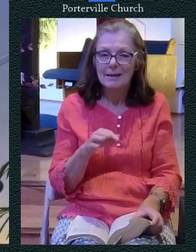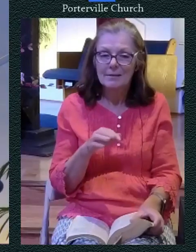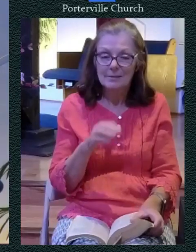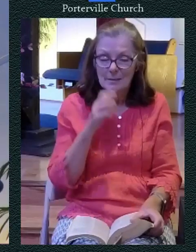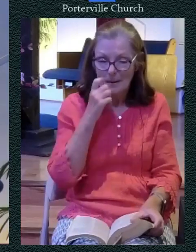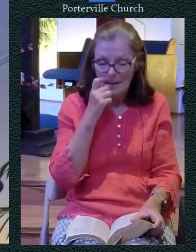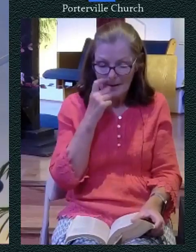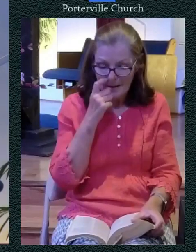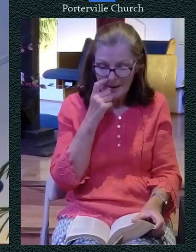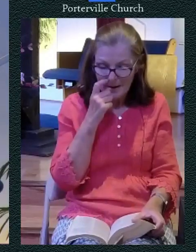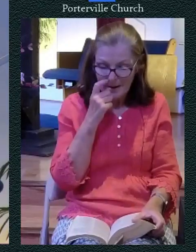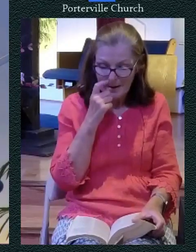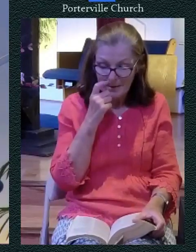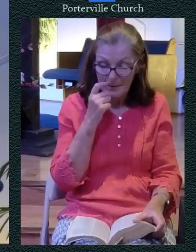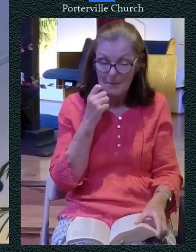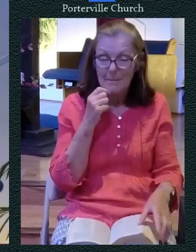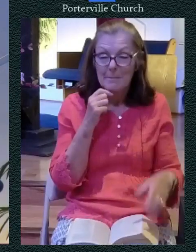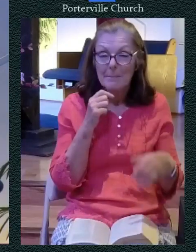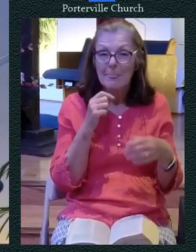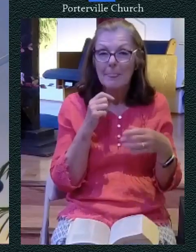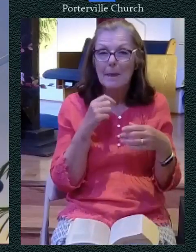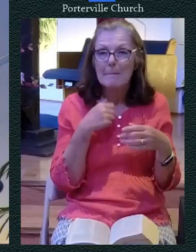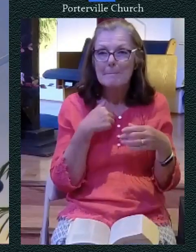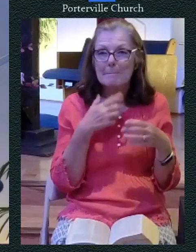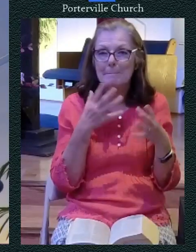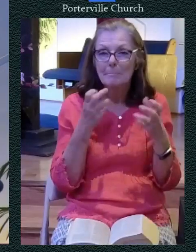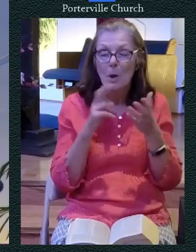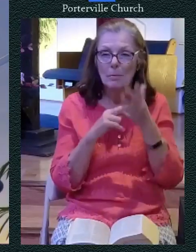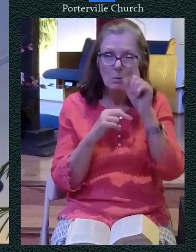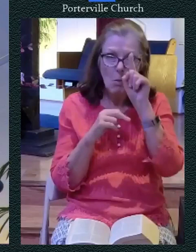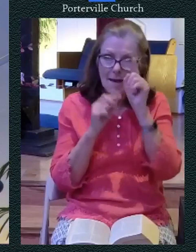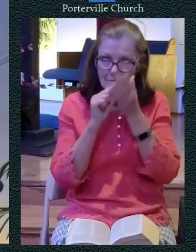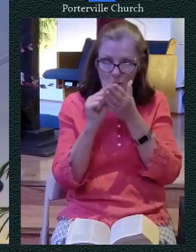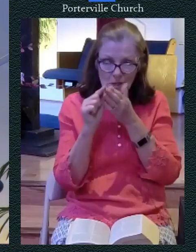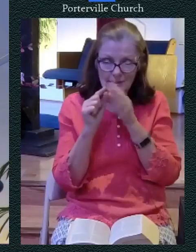these themes we've looked at, and I just want to read this one verse.